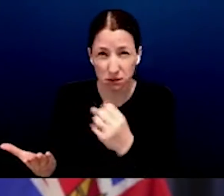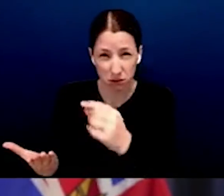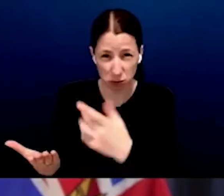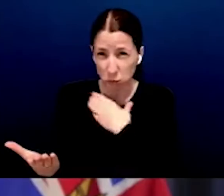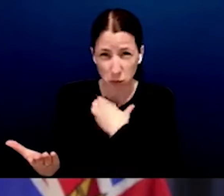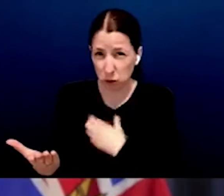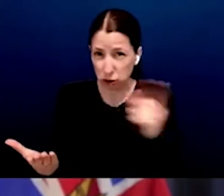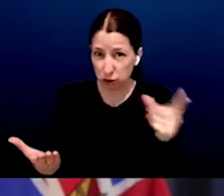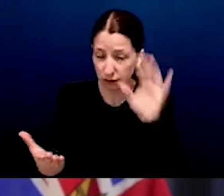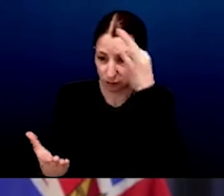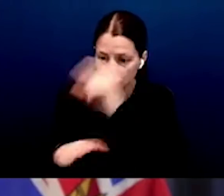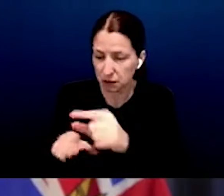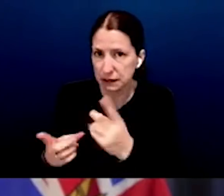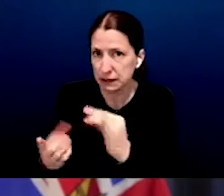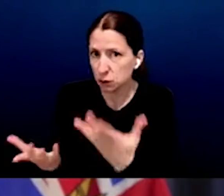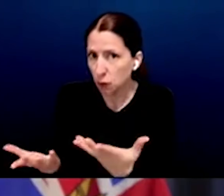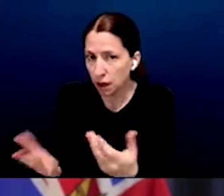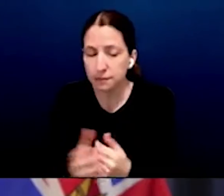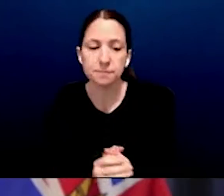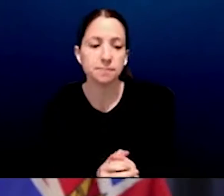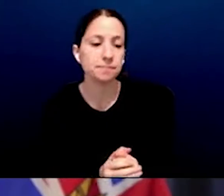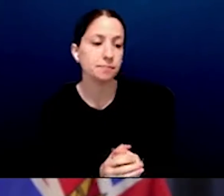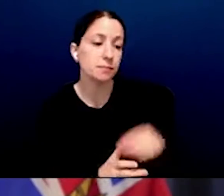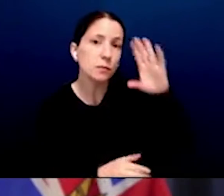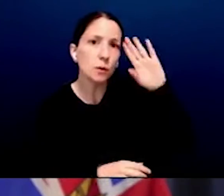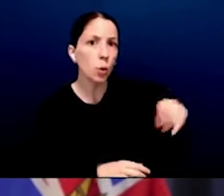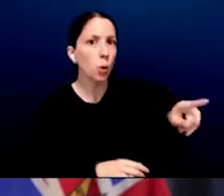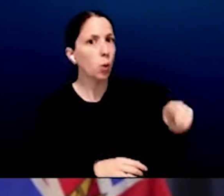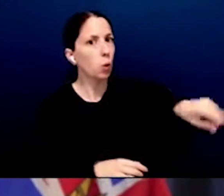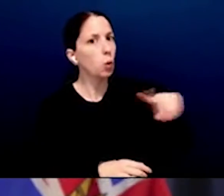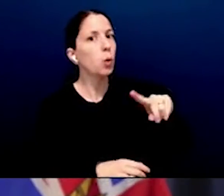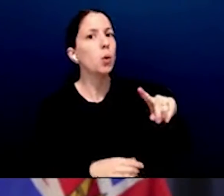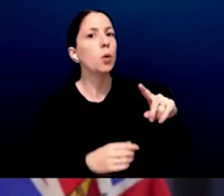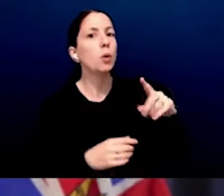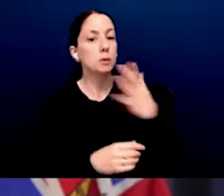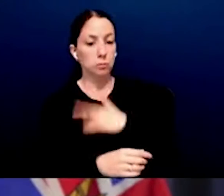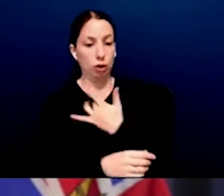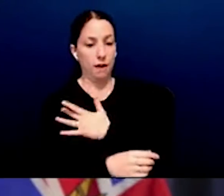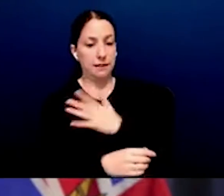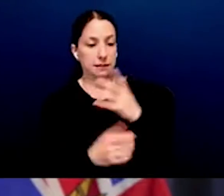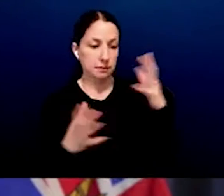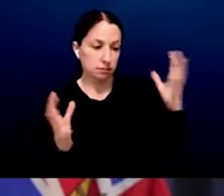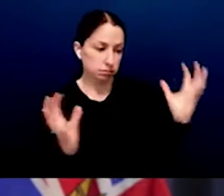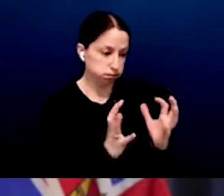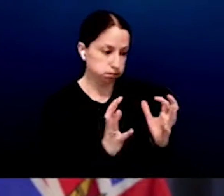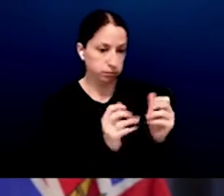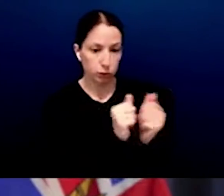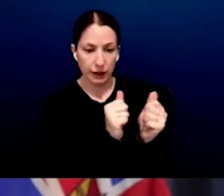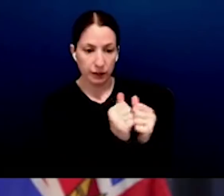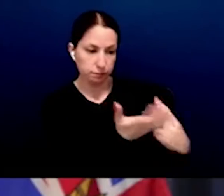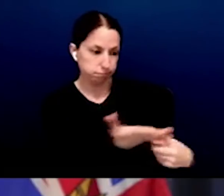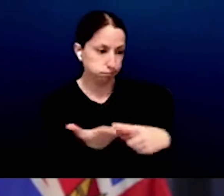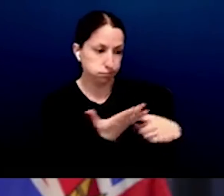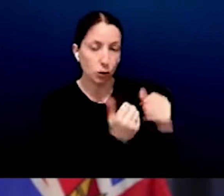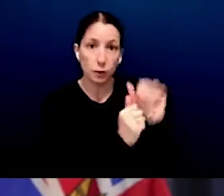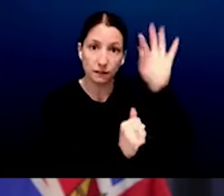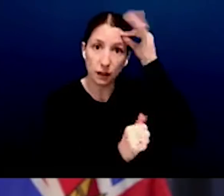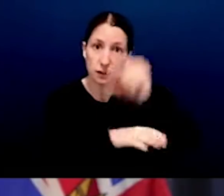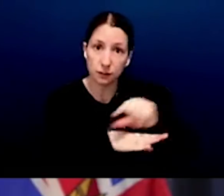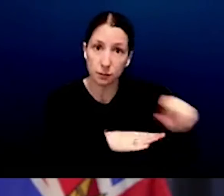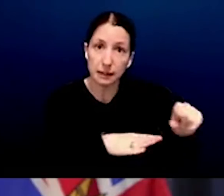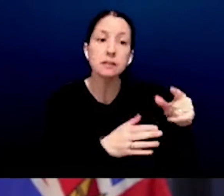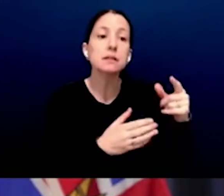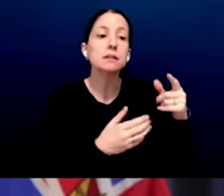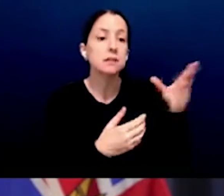provinces through the Council of Federation and with the federal government in the spring, about the need for some form of